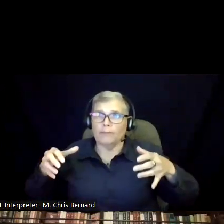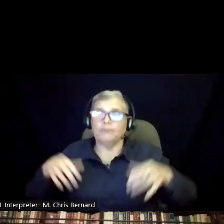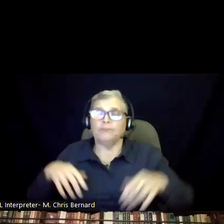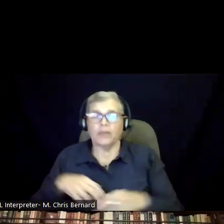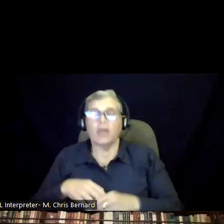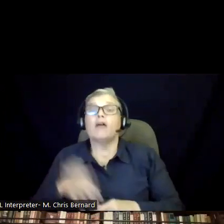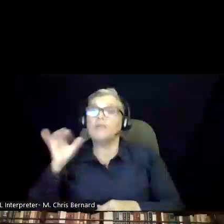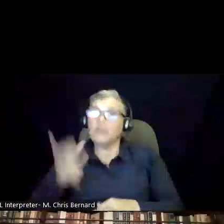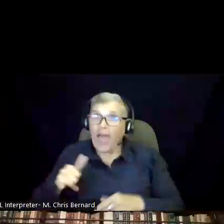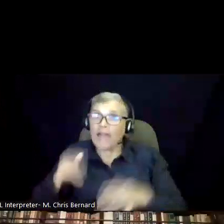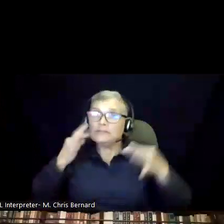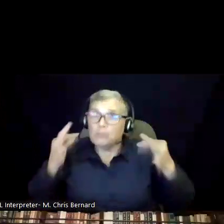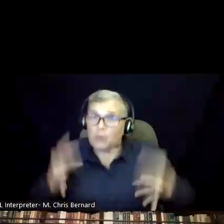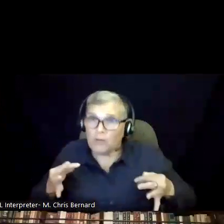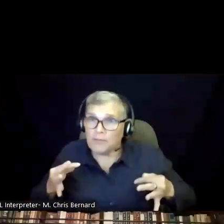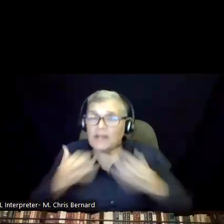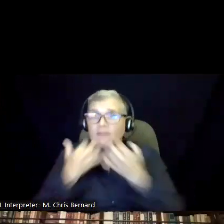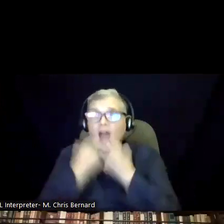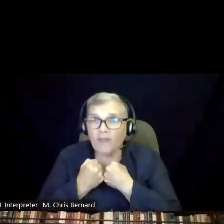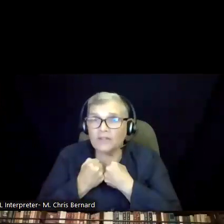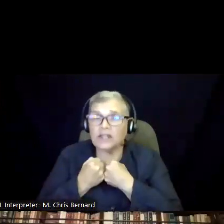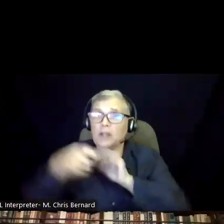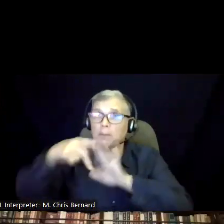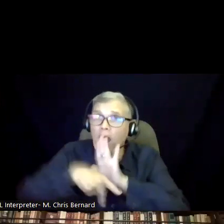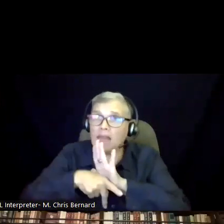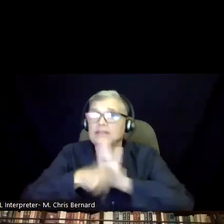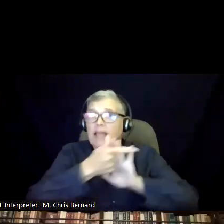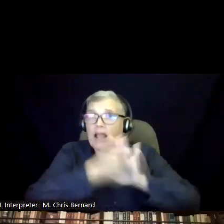That movement of conservation policy and law